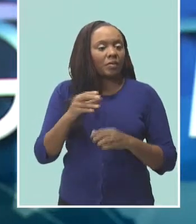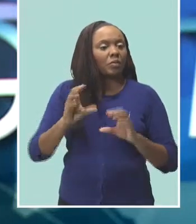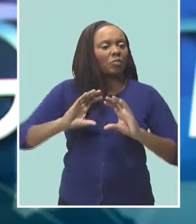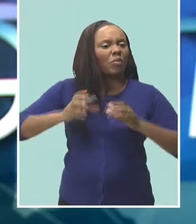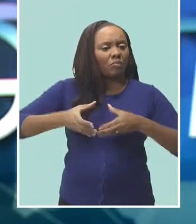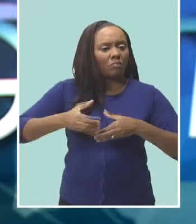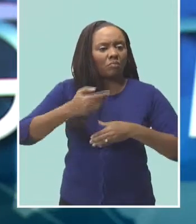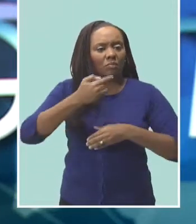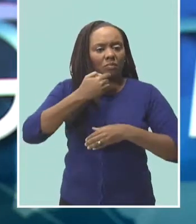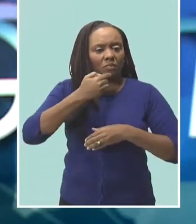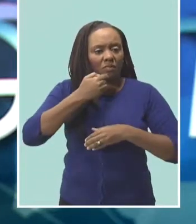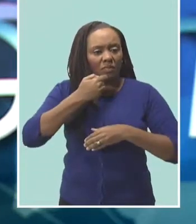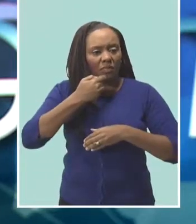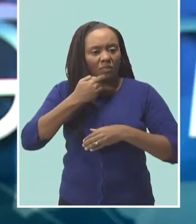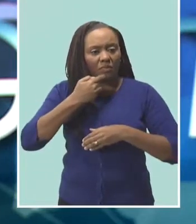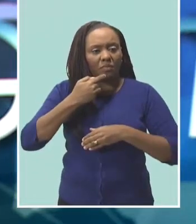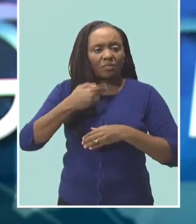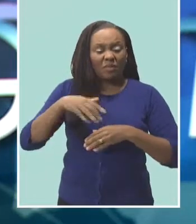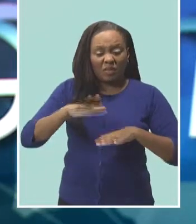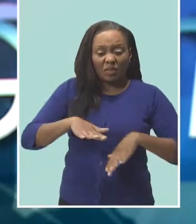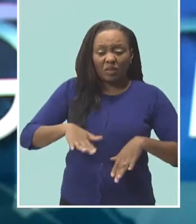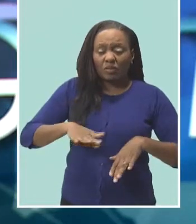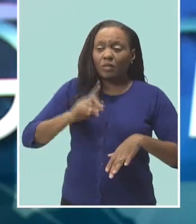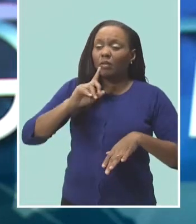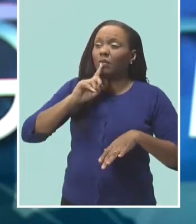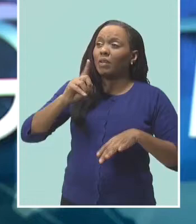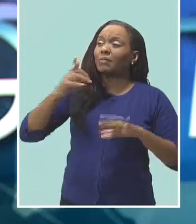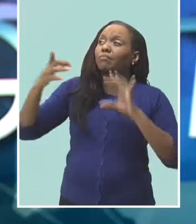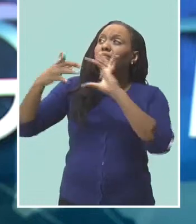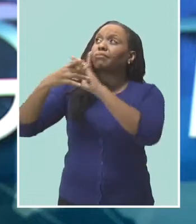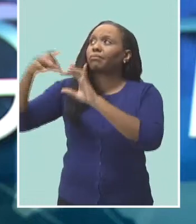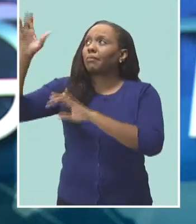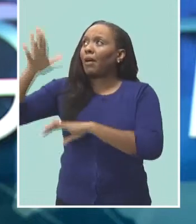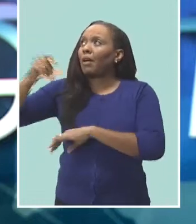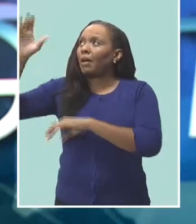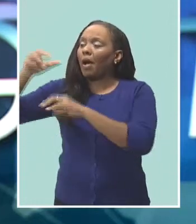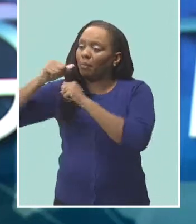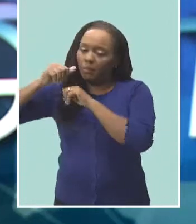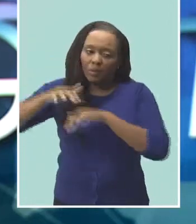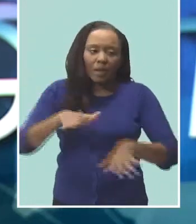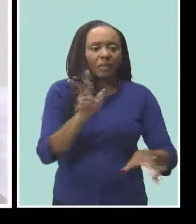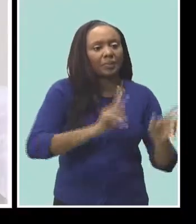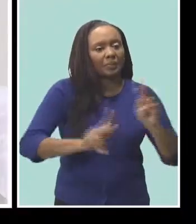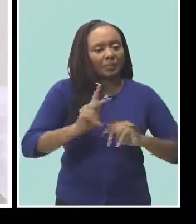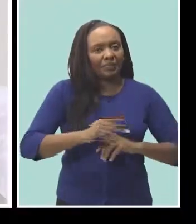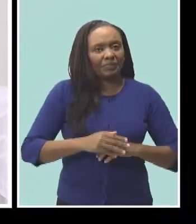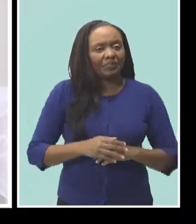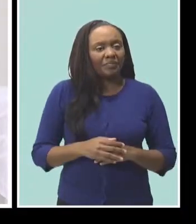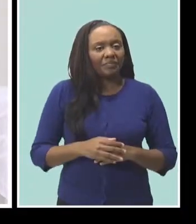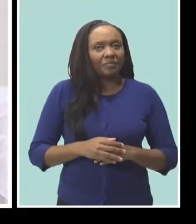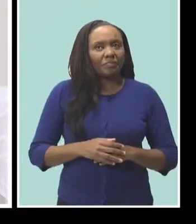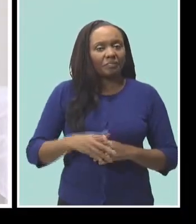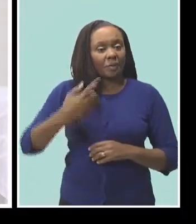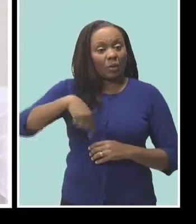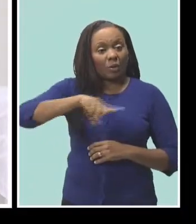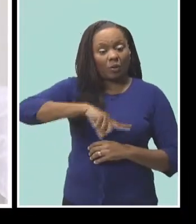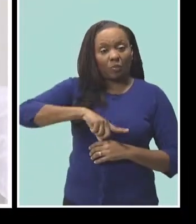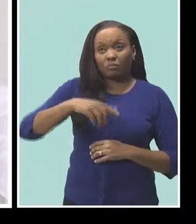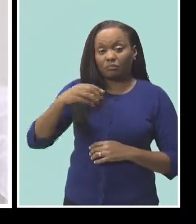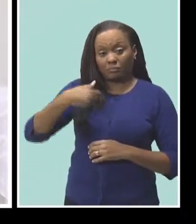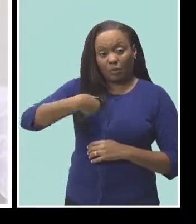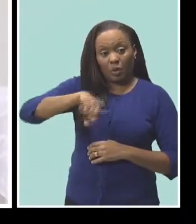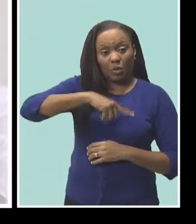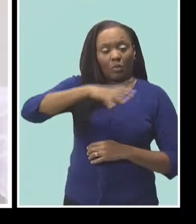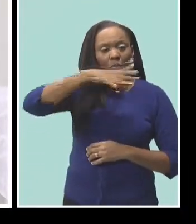children are the Lord's possession who are assigned by God to parents. We as parents should thank